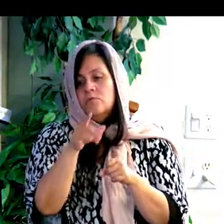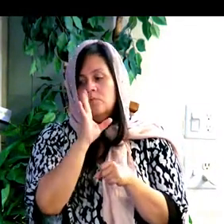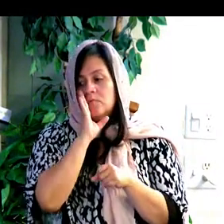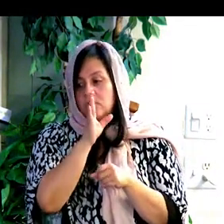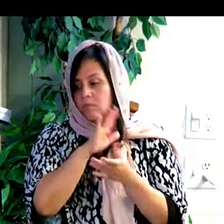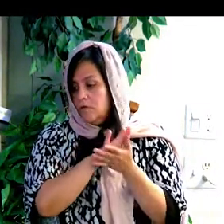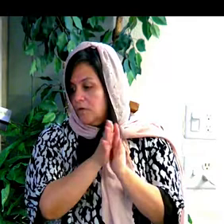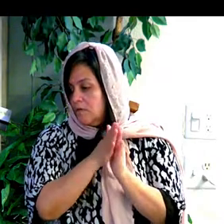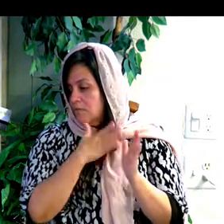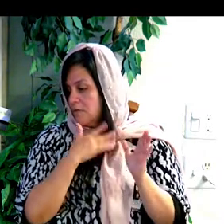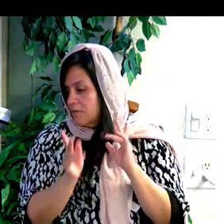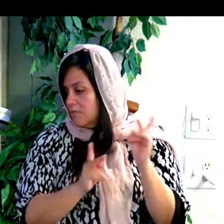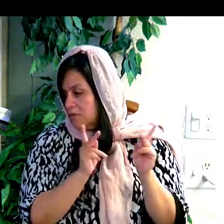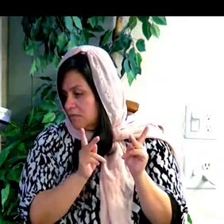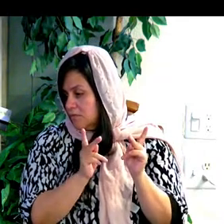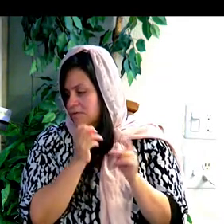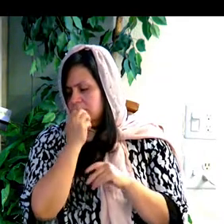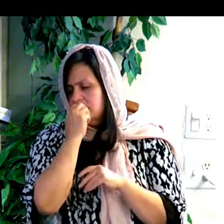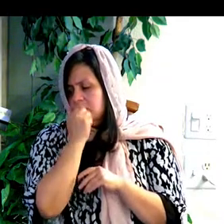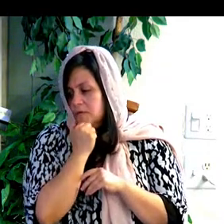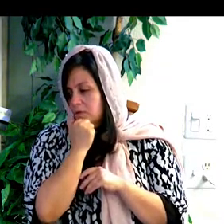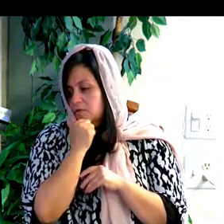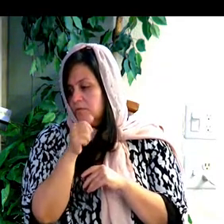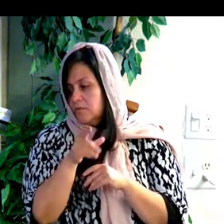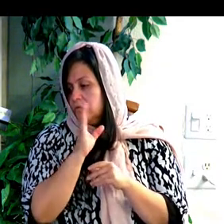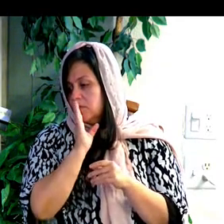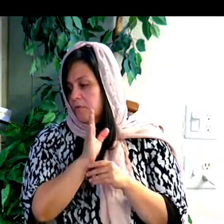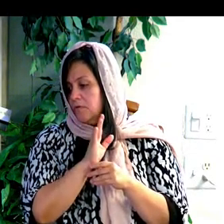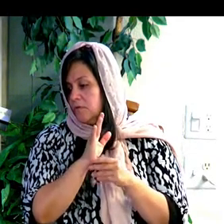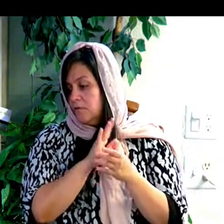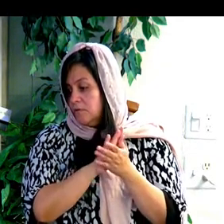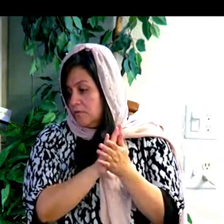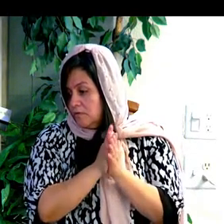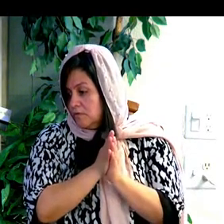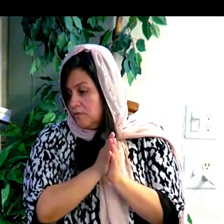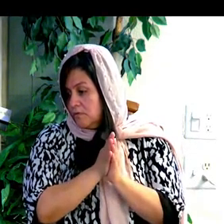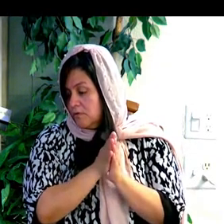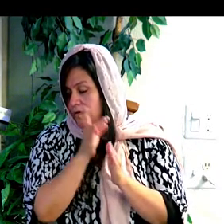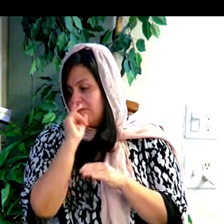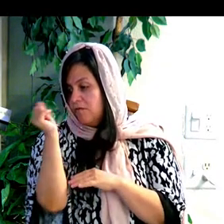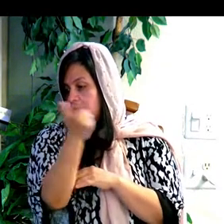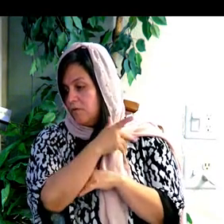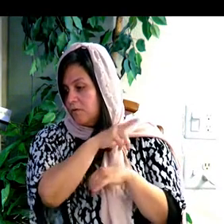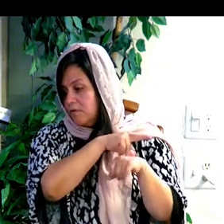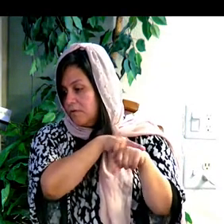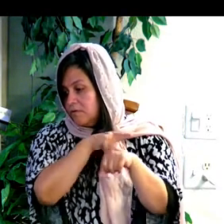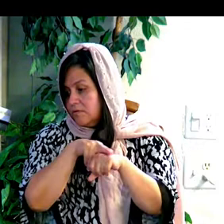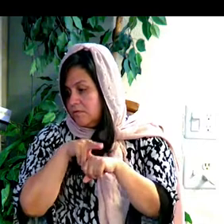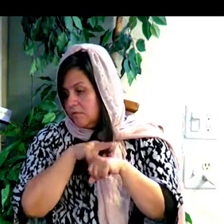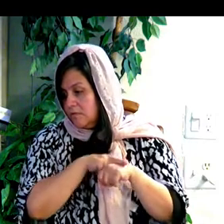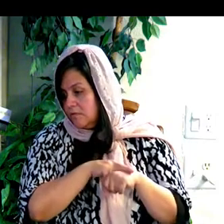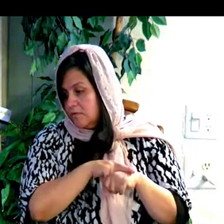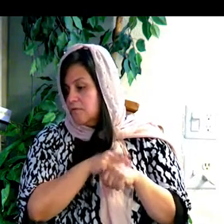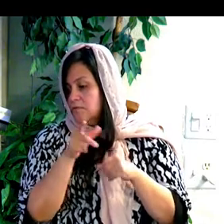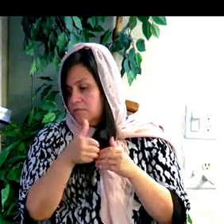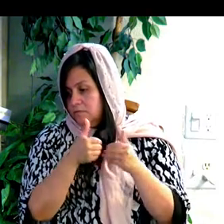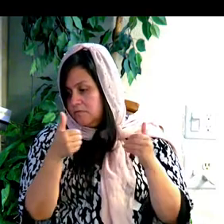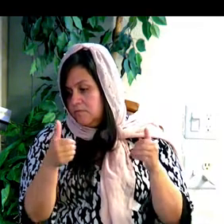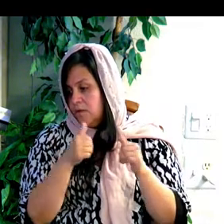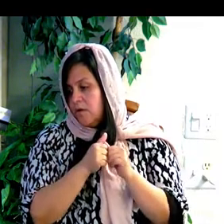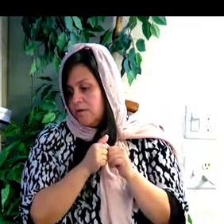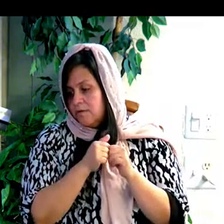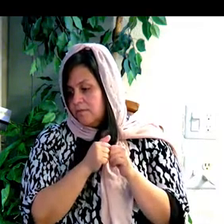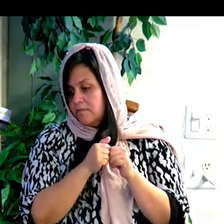mine, and you will be to me a kingdom of Kohanim for me, a nation set apart. These are my words. to speak to the people of Israel. Éxodo